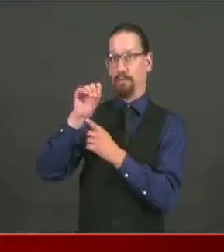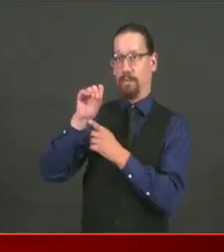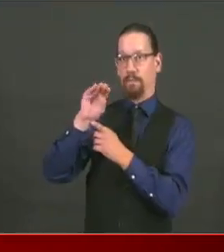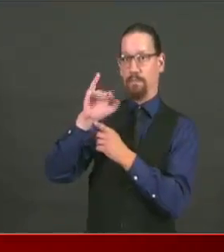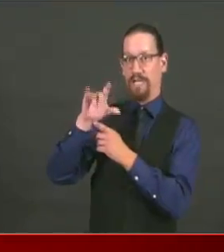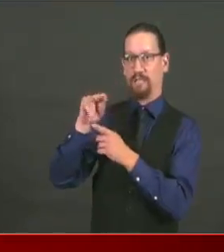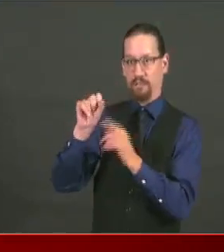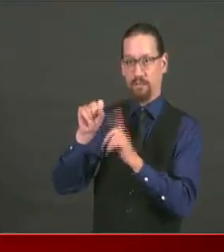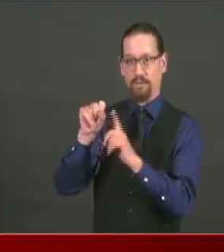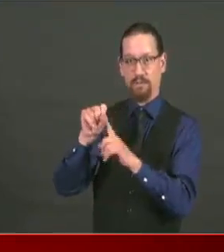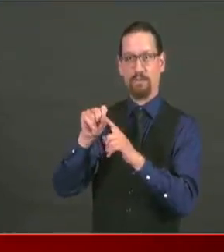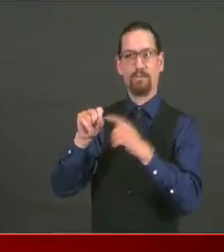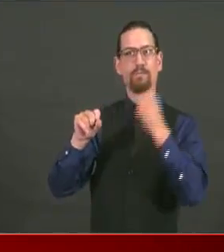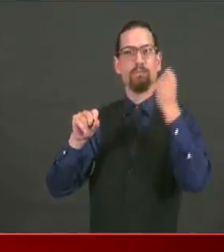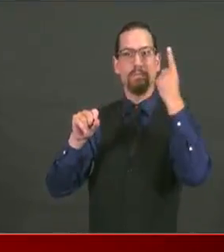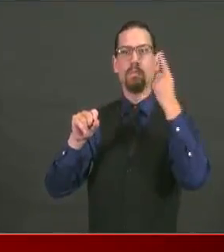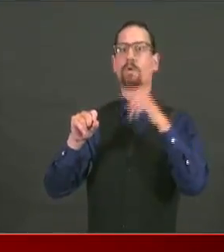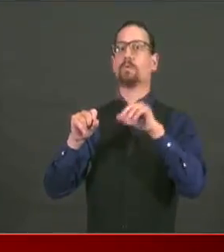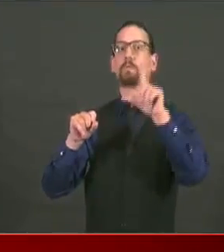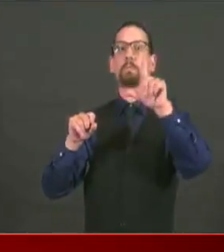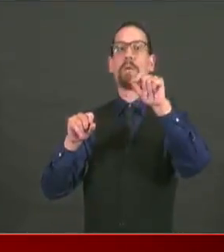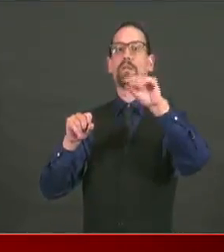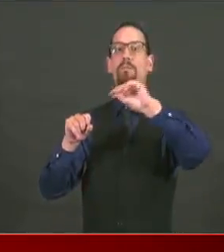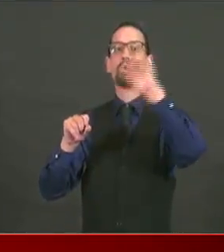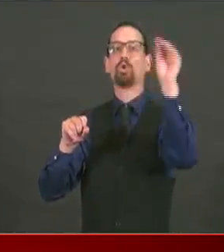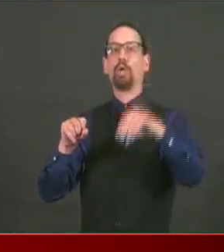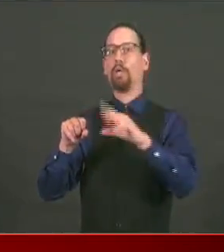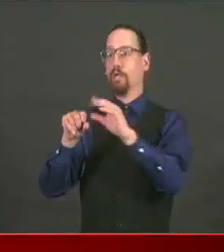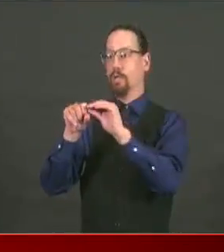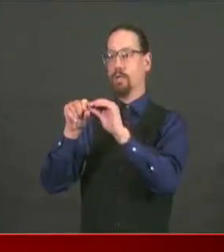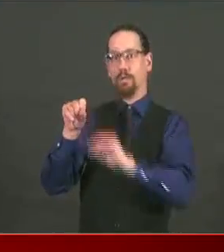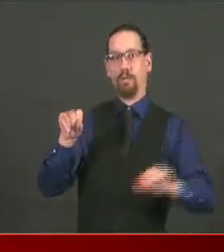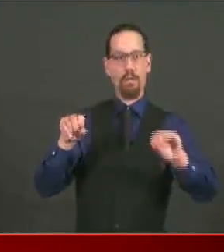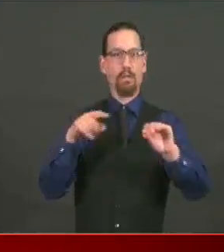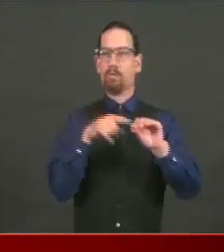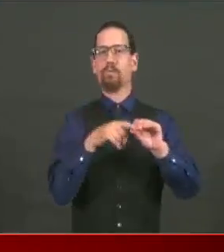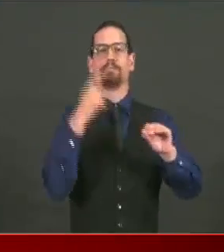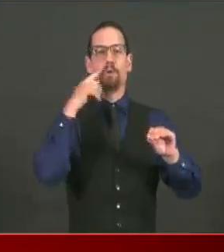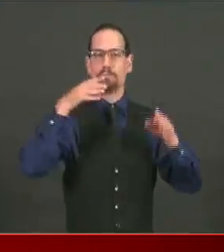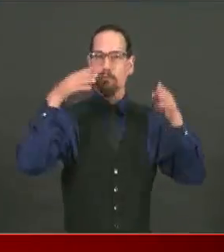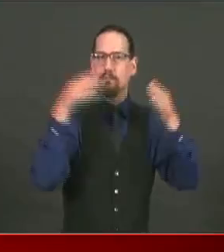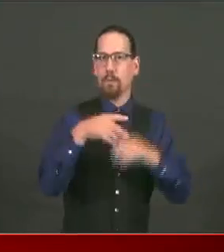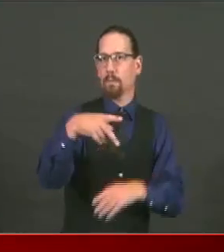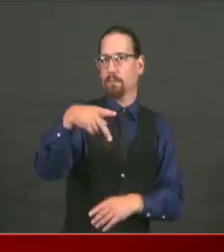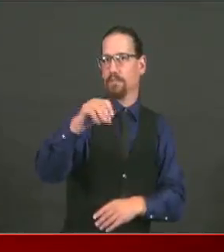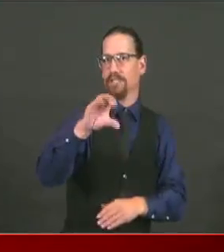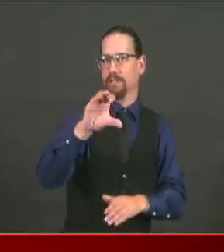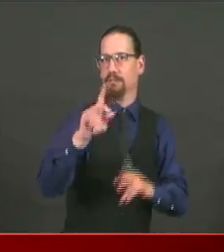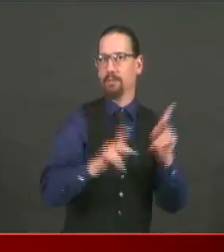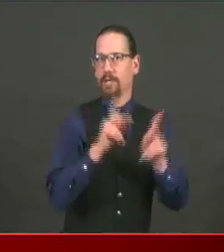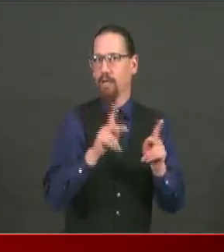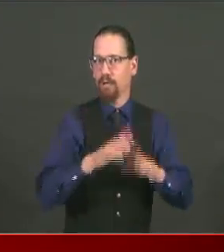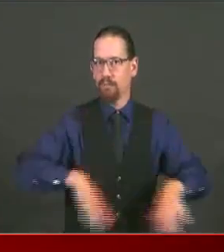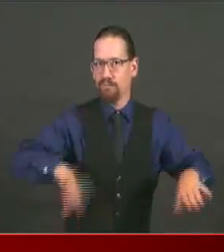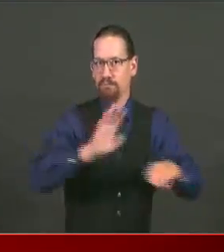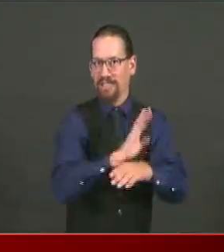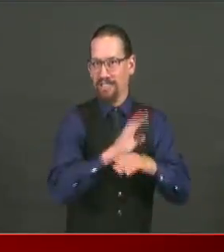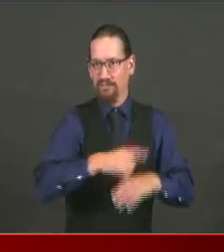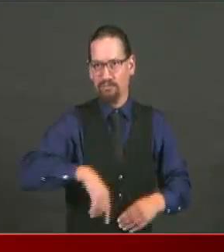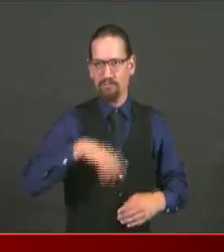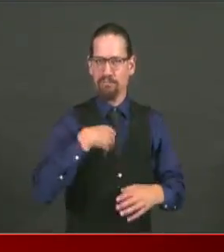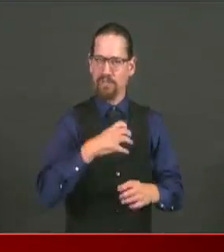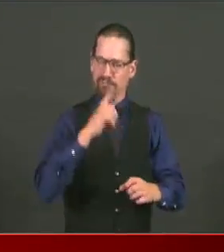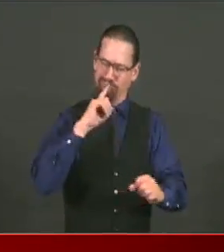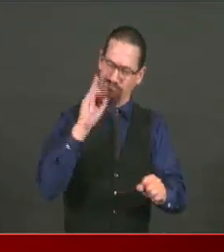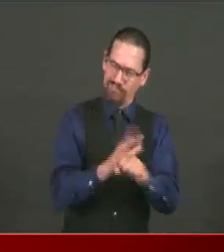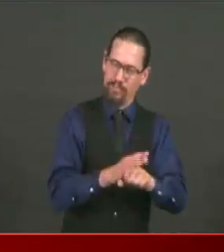up to $15,000 for each eligible Rhode Island business impacted by the COVID-19 crisis.